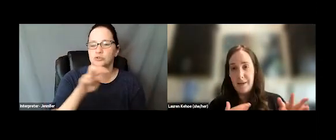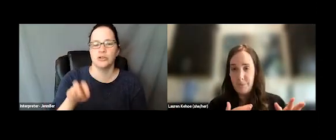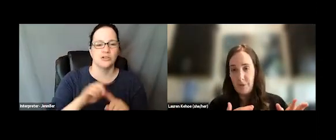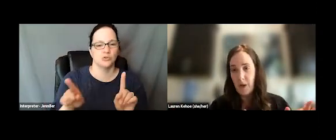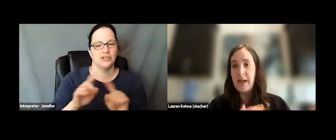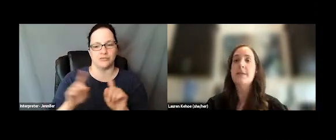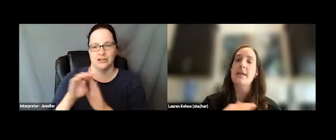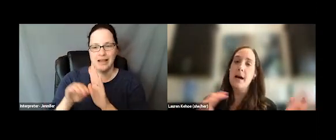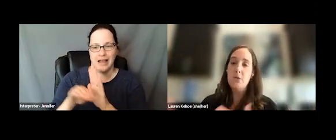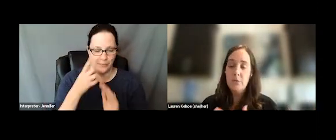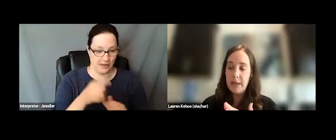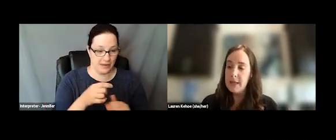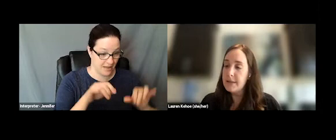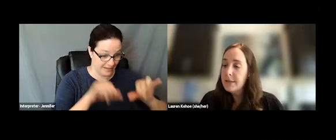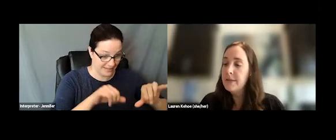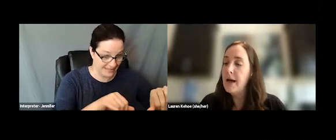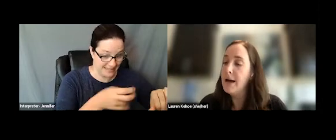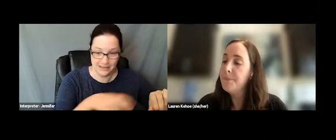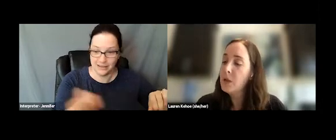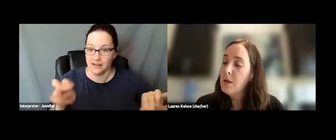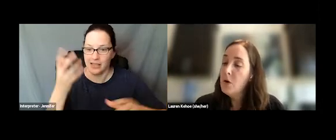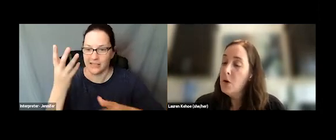not there beforehand, and now it is.